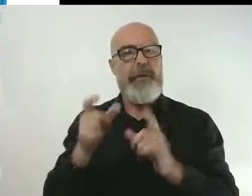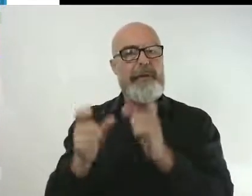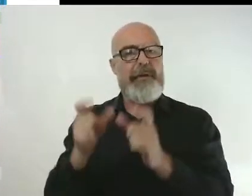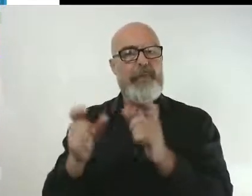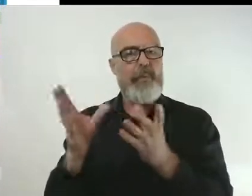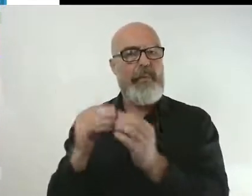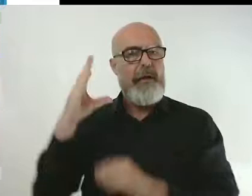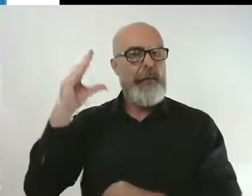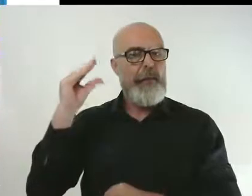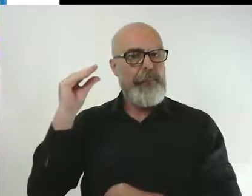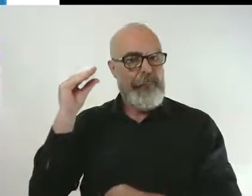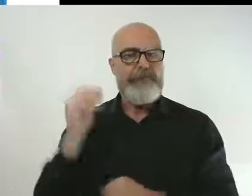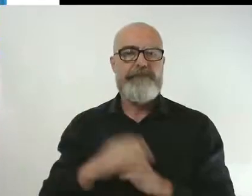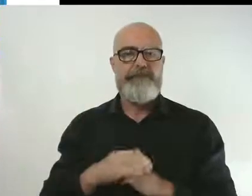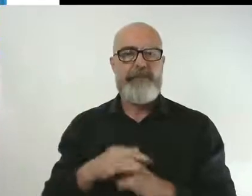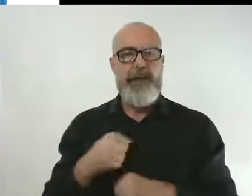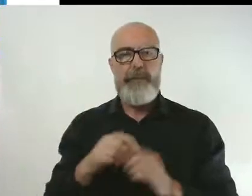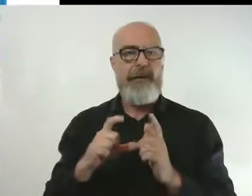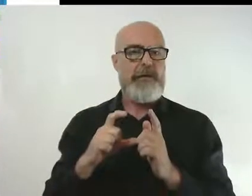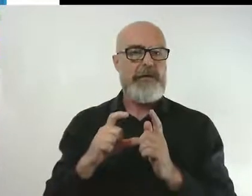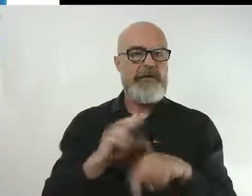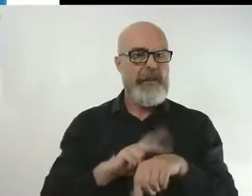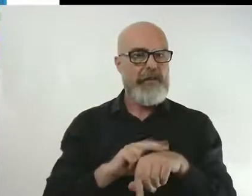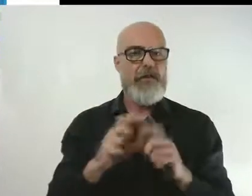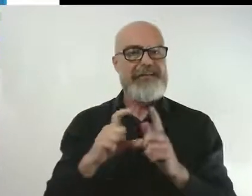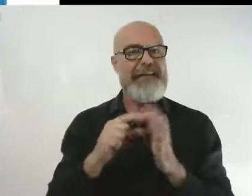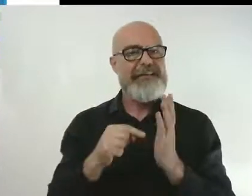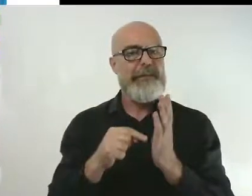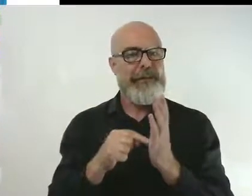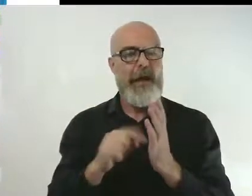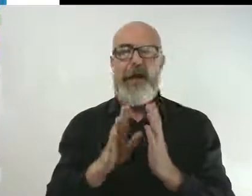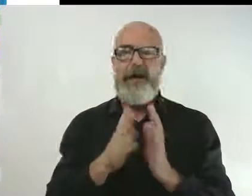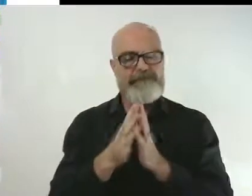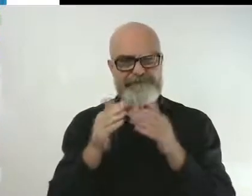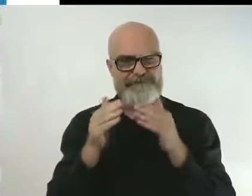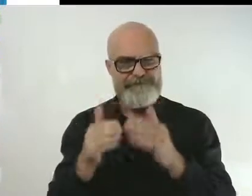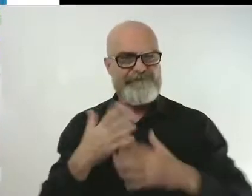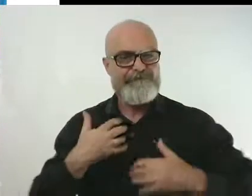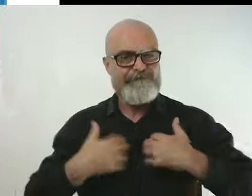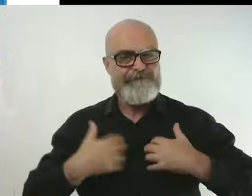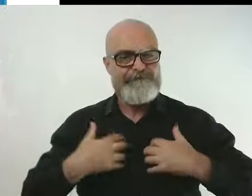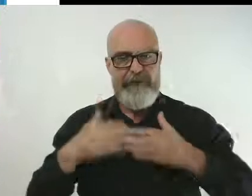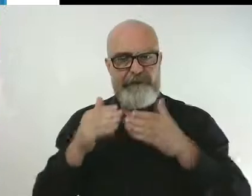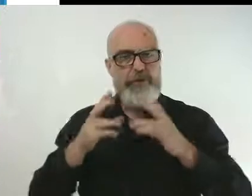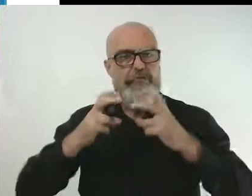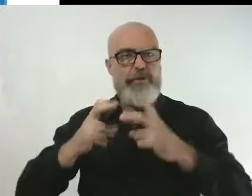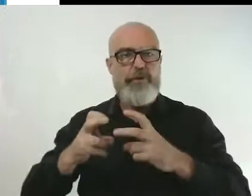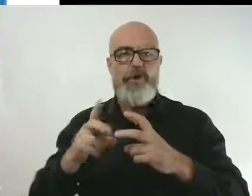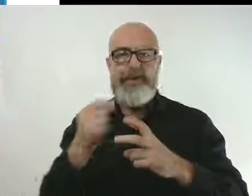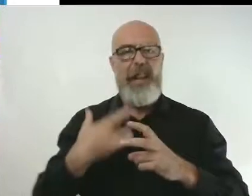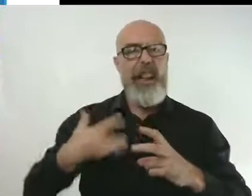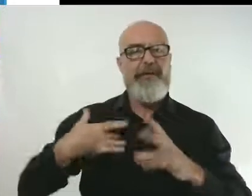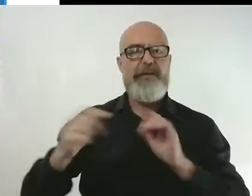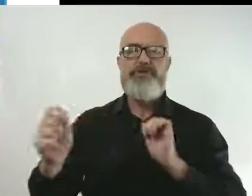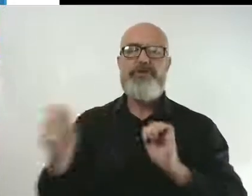focusing on people with acquired hearing loss. I'm Dr. Dalia Tsimpida, and I'm passionate about research